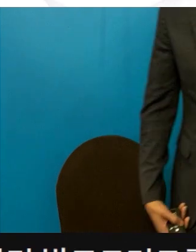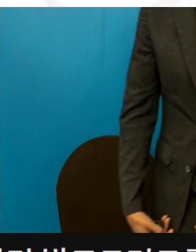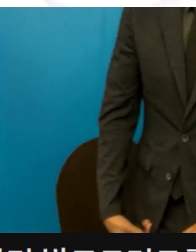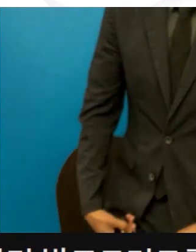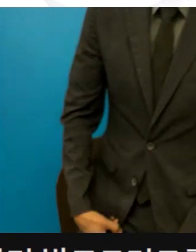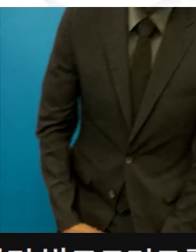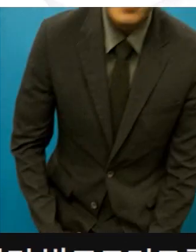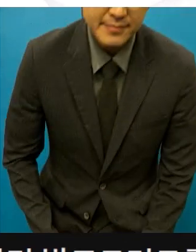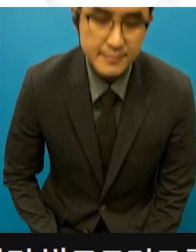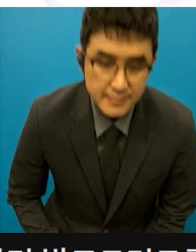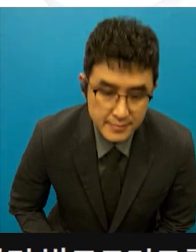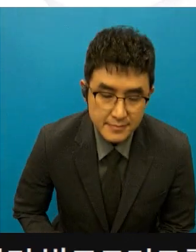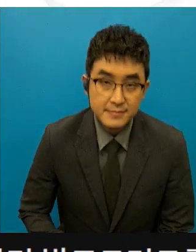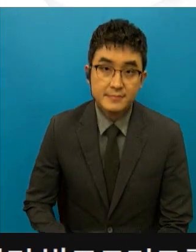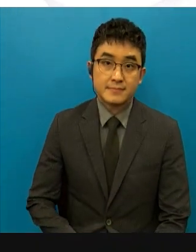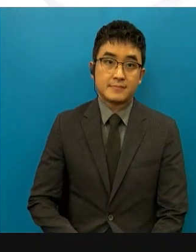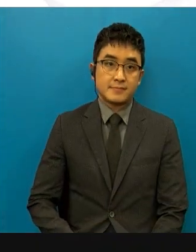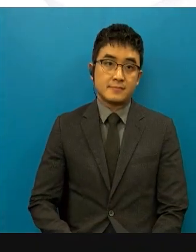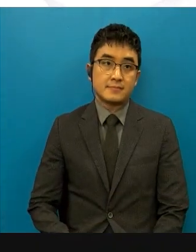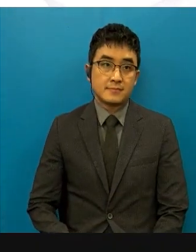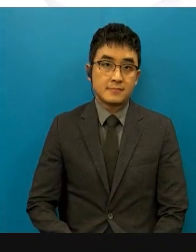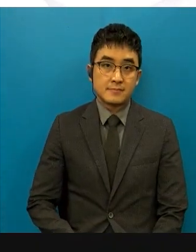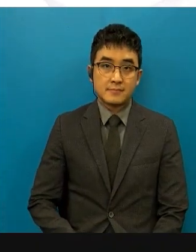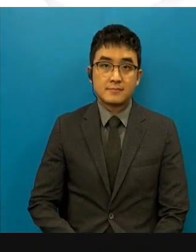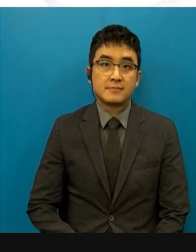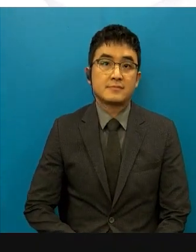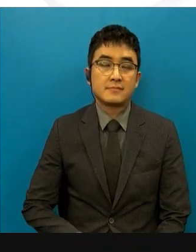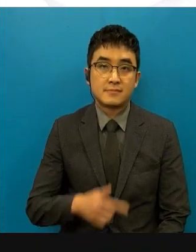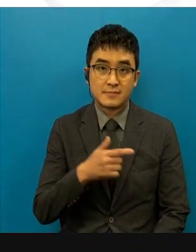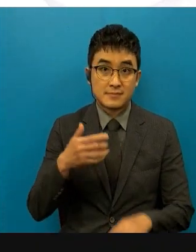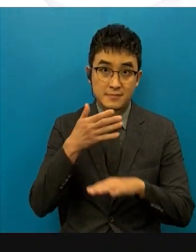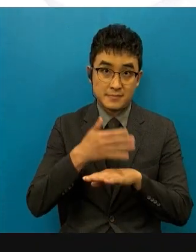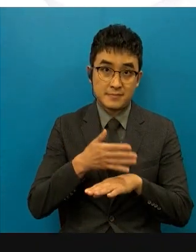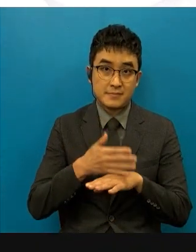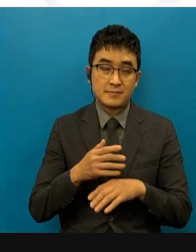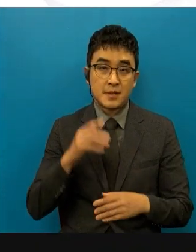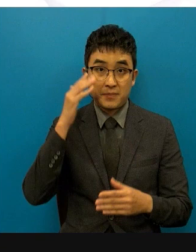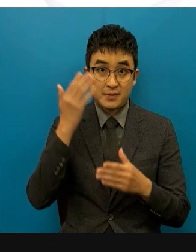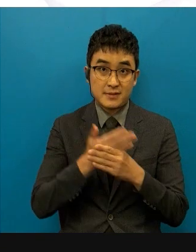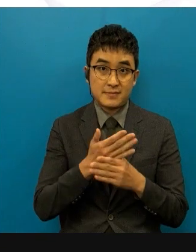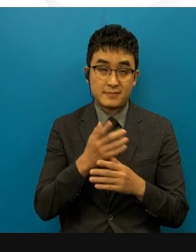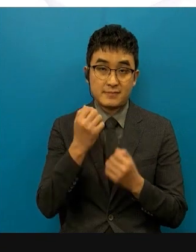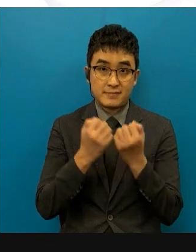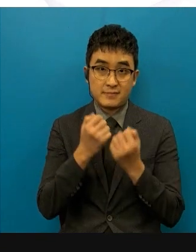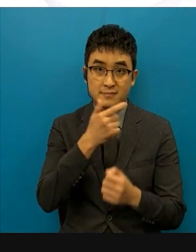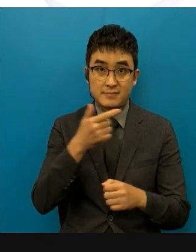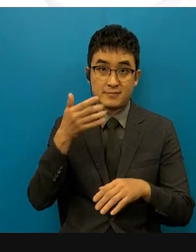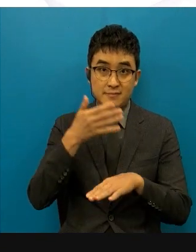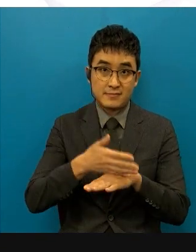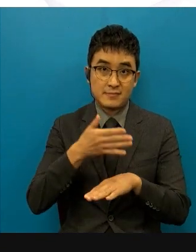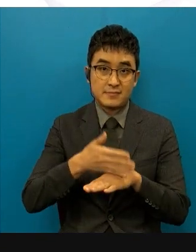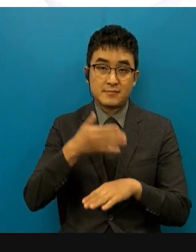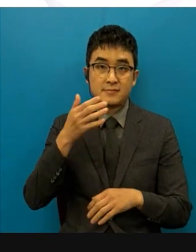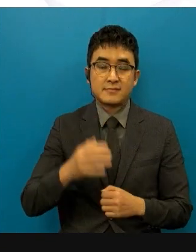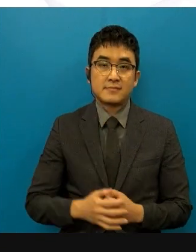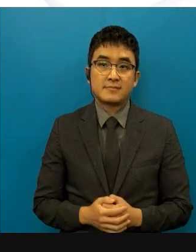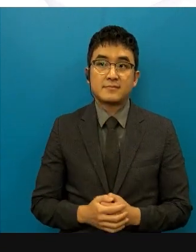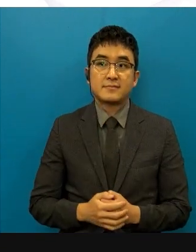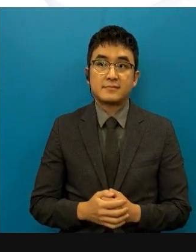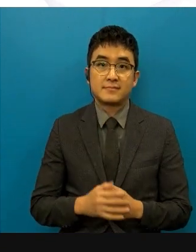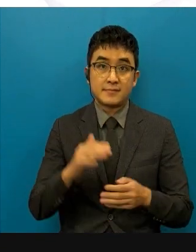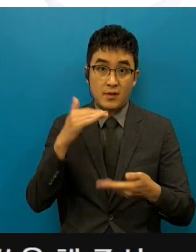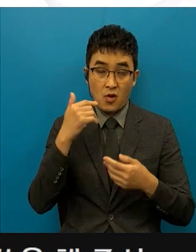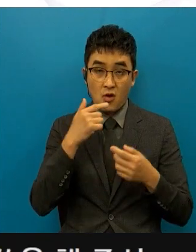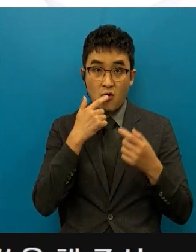Thank you, Dr. Reichestein. Your comment regarding the problem to enhance the dying with the